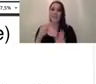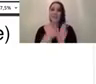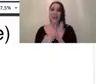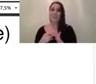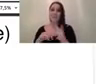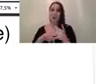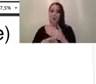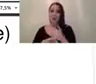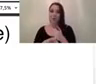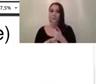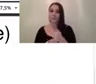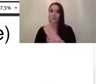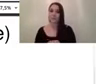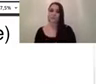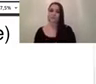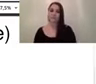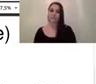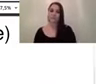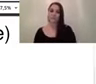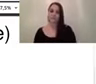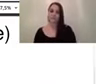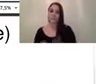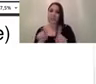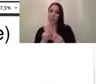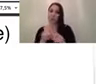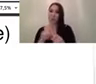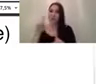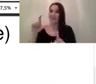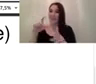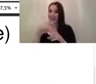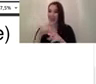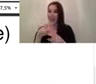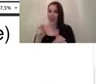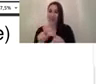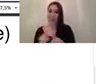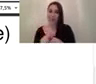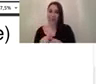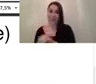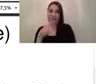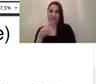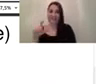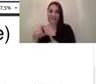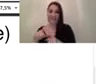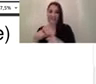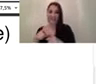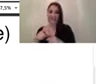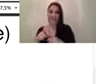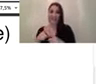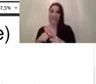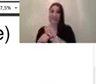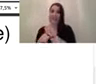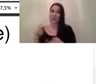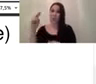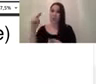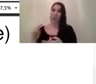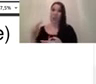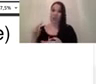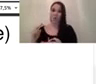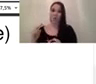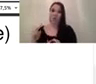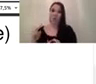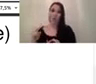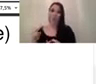shutter and rolling shutter mode, and also for CCD. I mean, CCD is so it was like so low in this chart that it was not